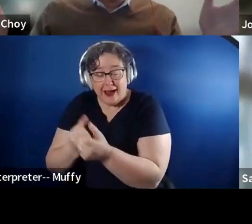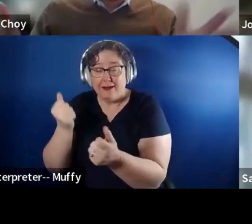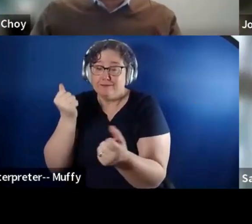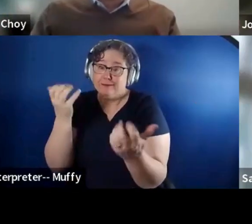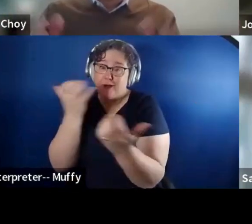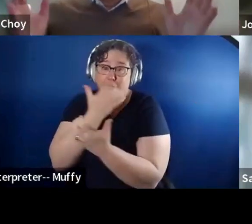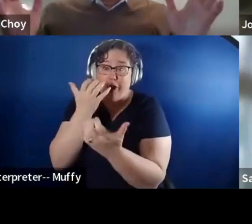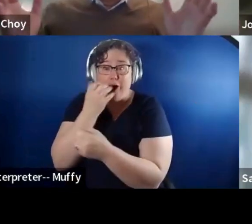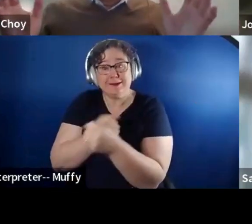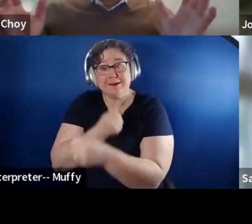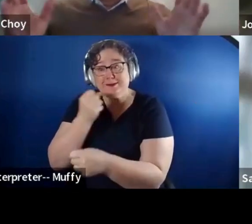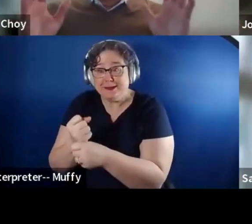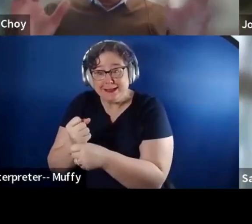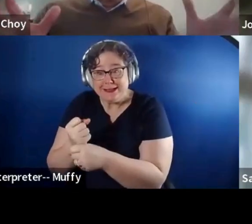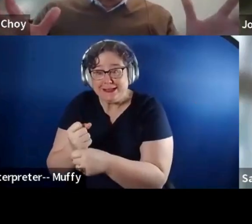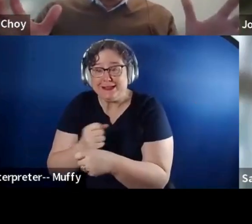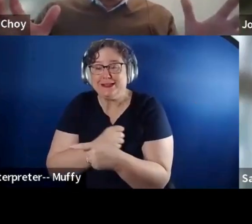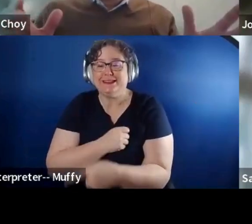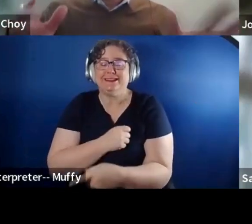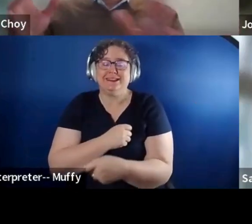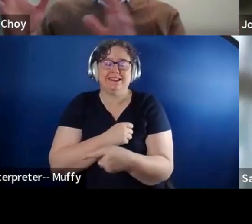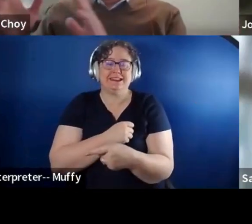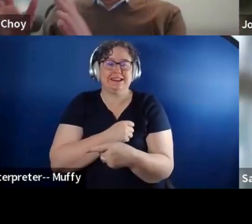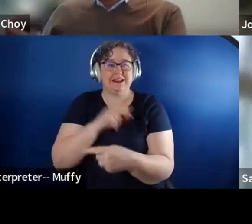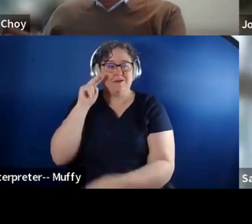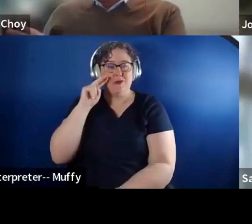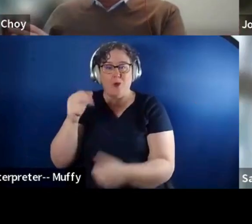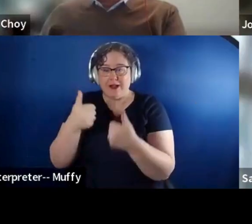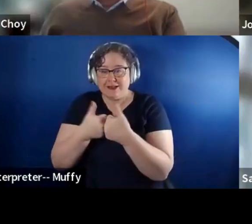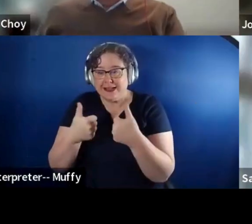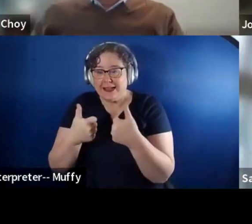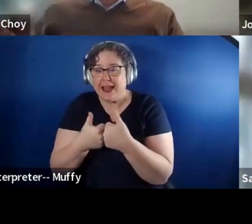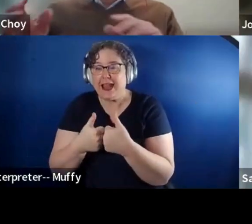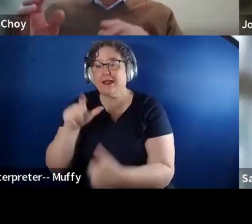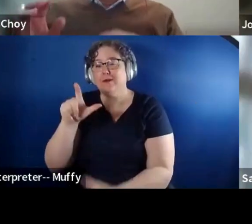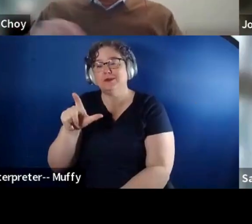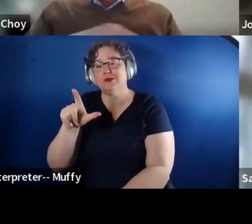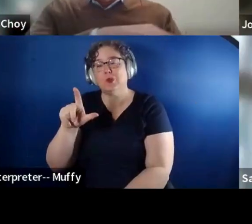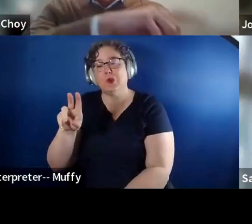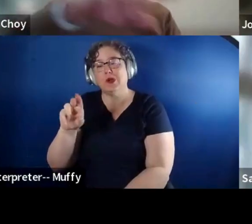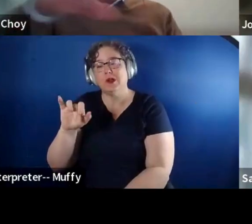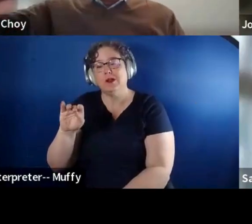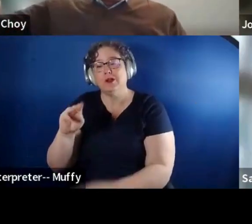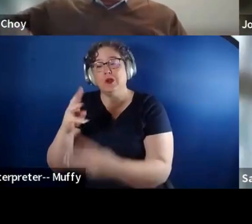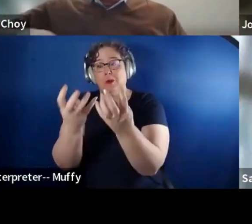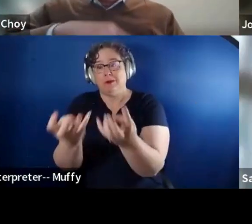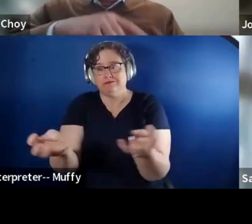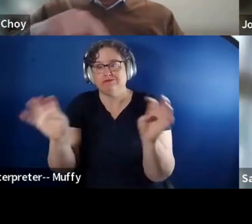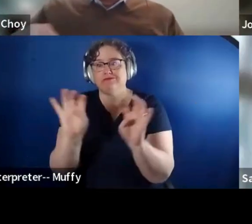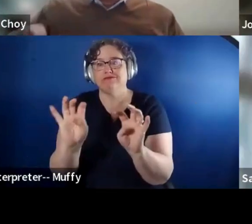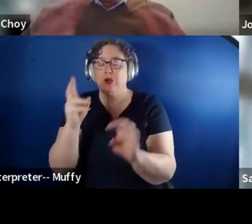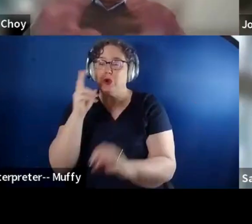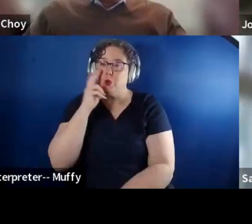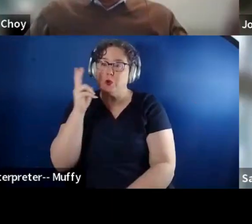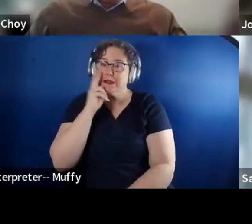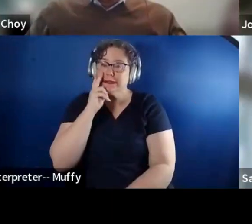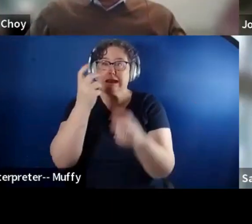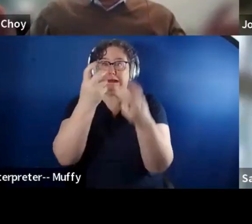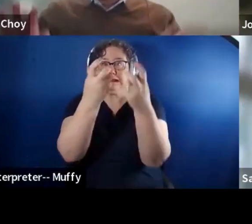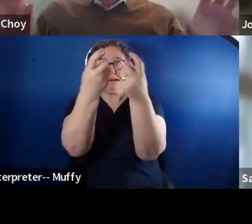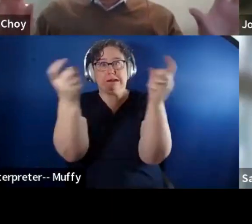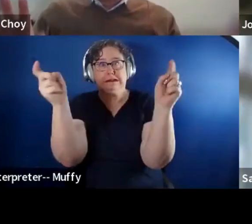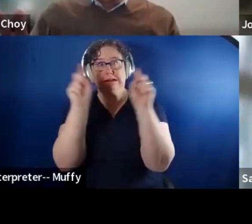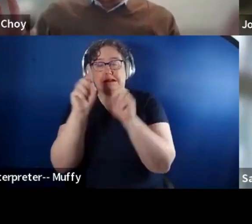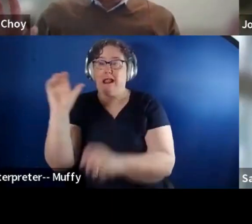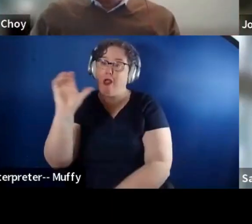the season last year. And if you watched the games or if you were at Lumen Field, you could see around the rim the Columbia Bank.